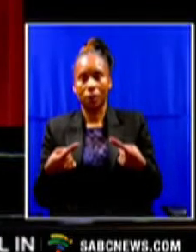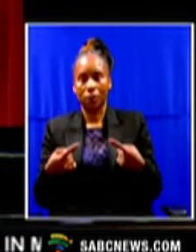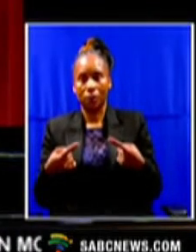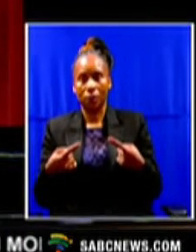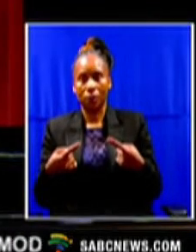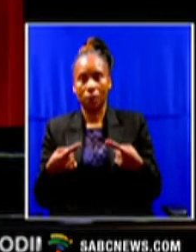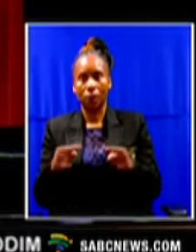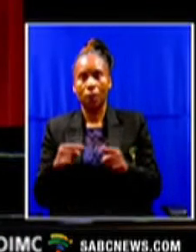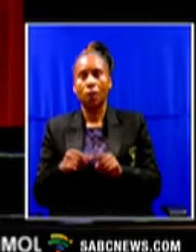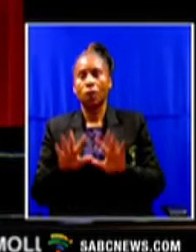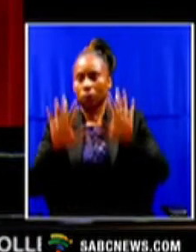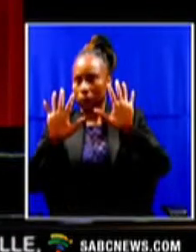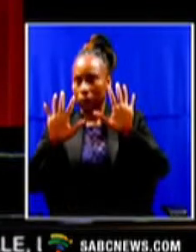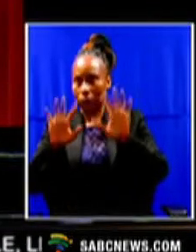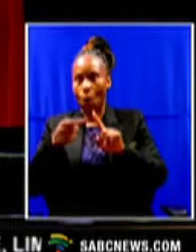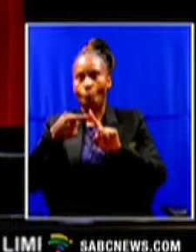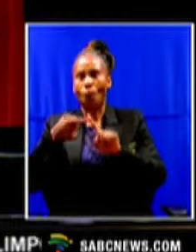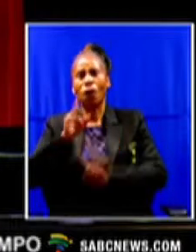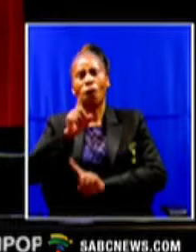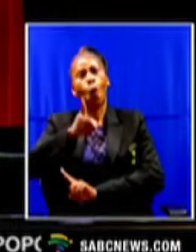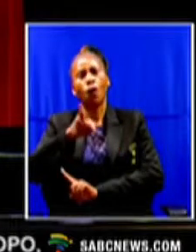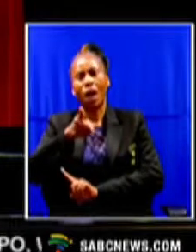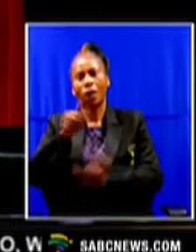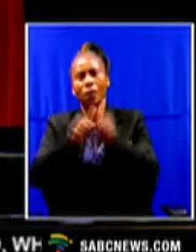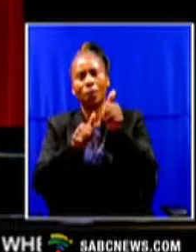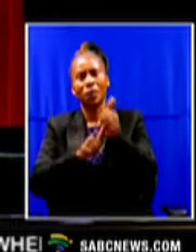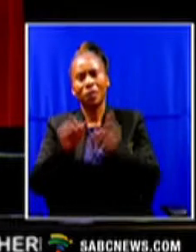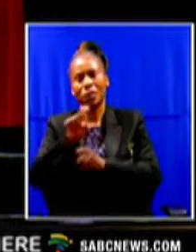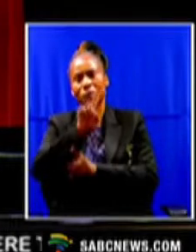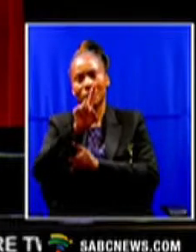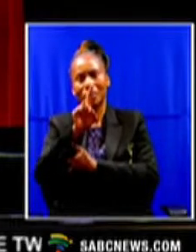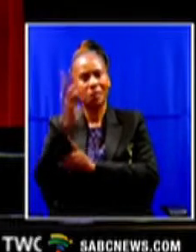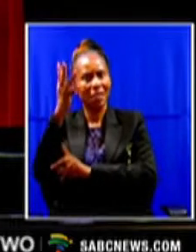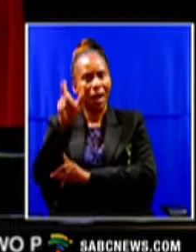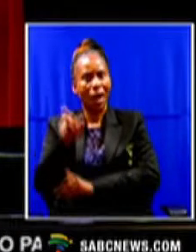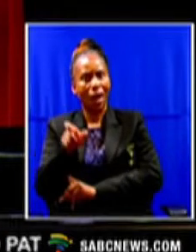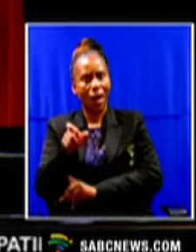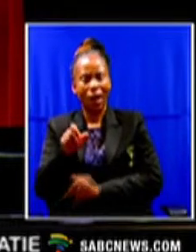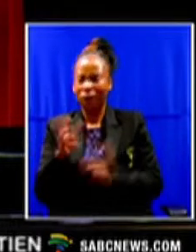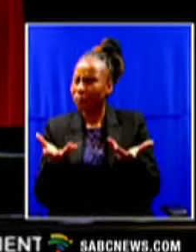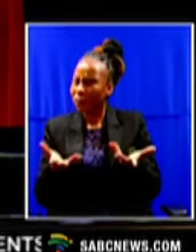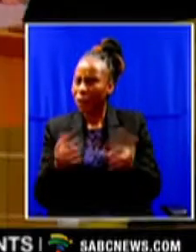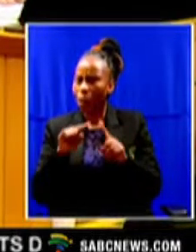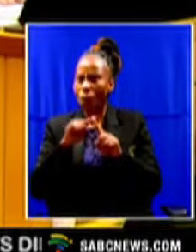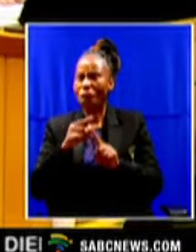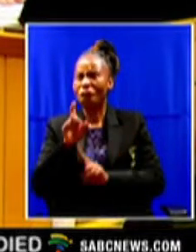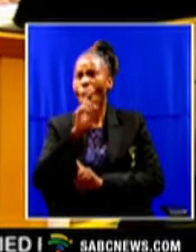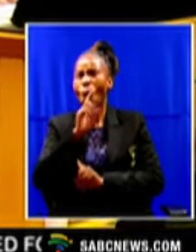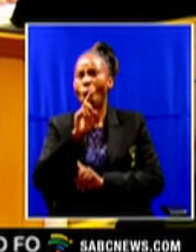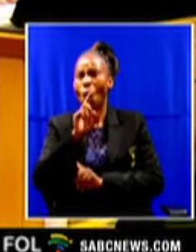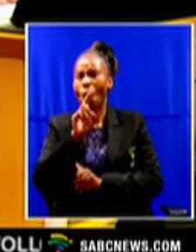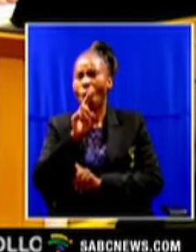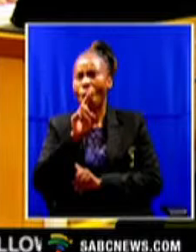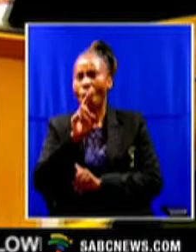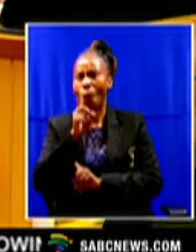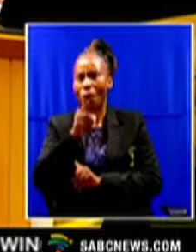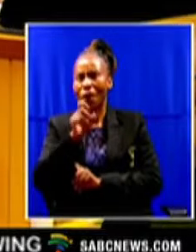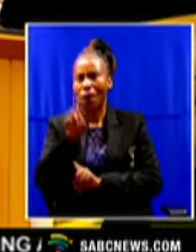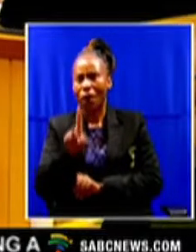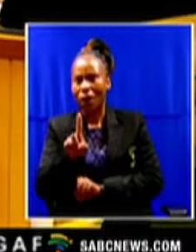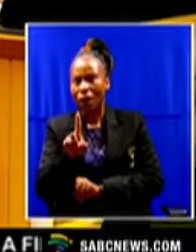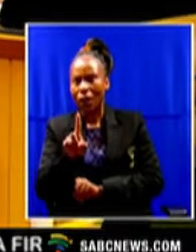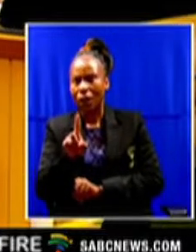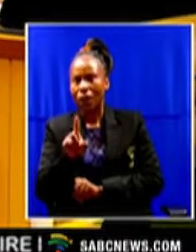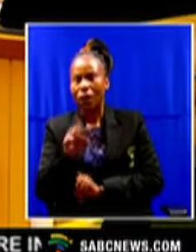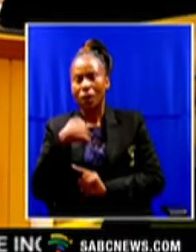On a point of order, Deputy Speaker. What's the point of order, Honorable Member? I was waiting to check who is going to be answering these